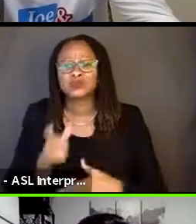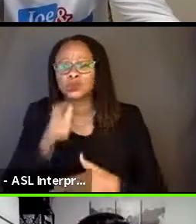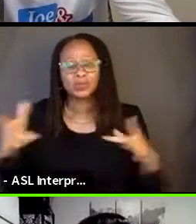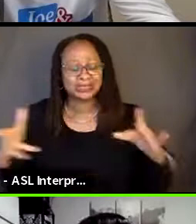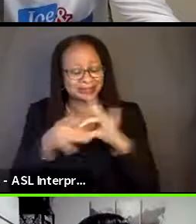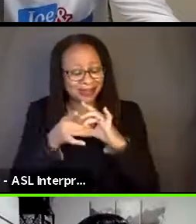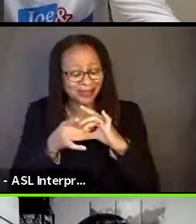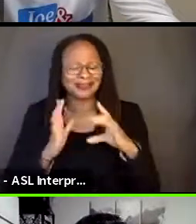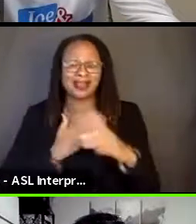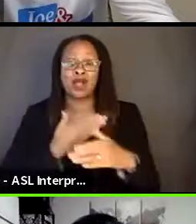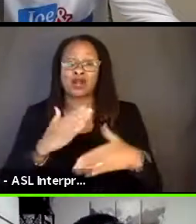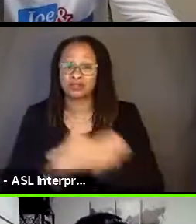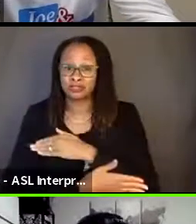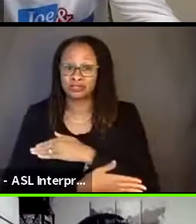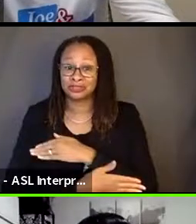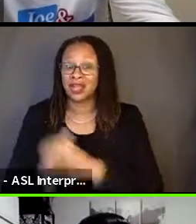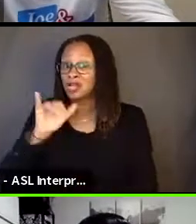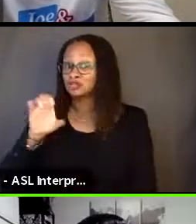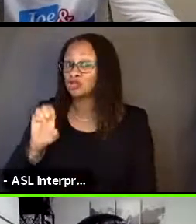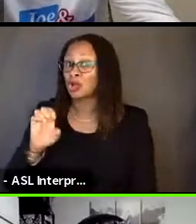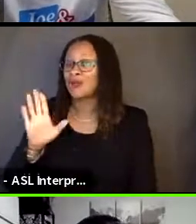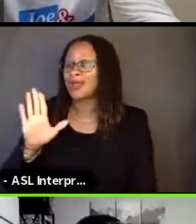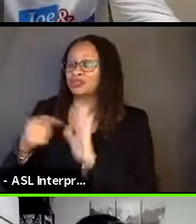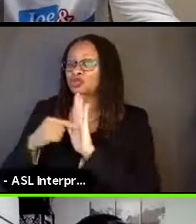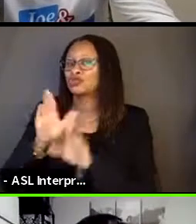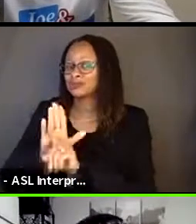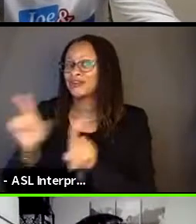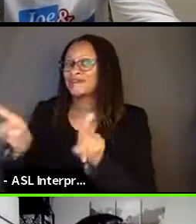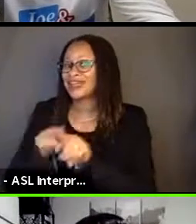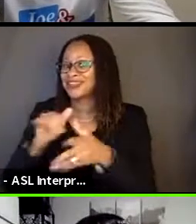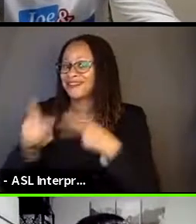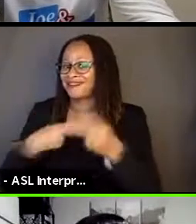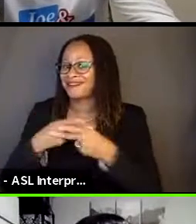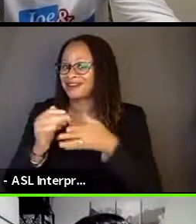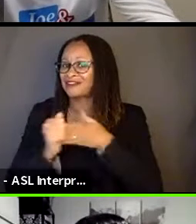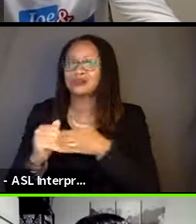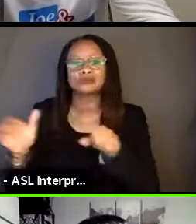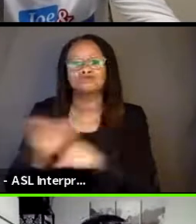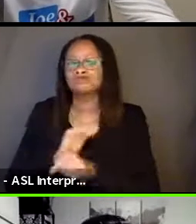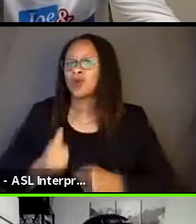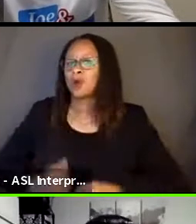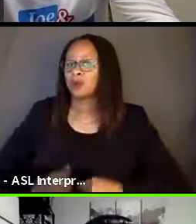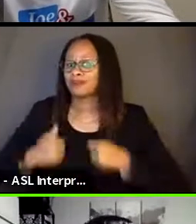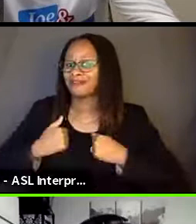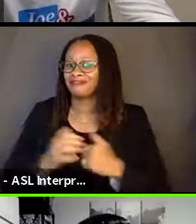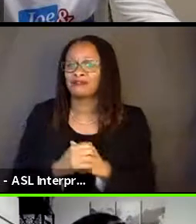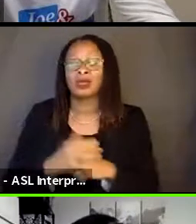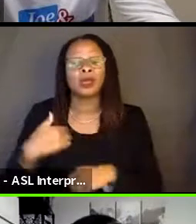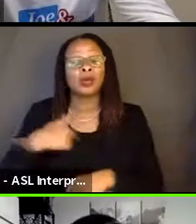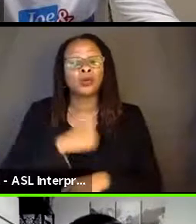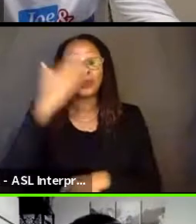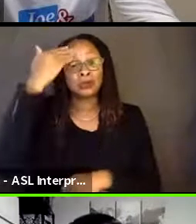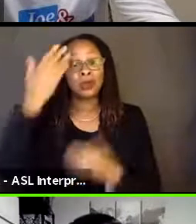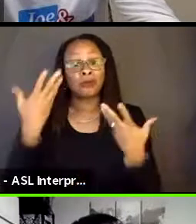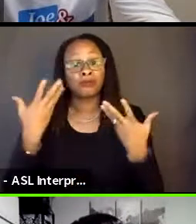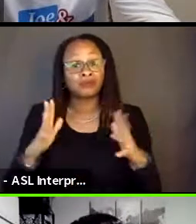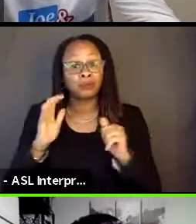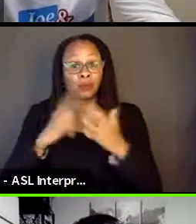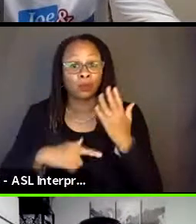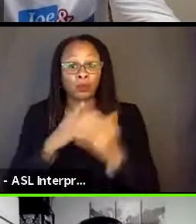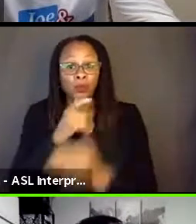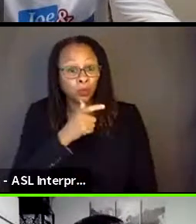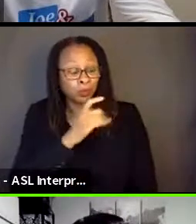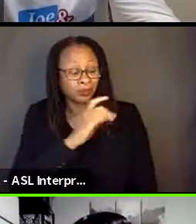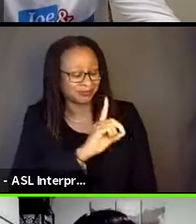Joe Biden has been that type of leader his entire life. We know who Donald Trump